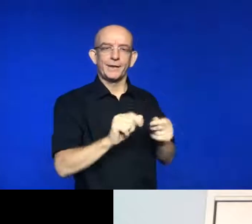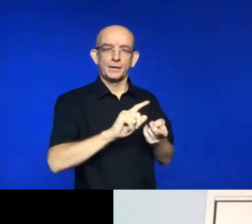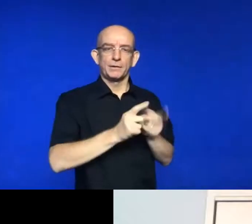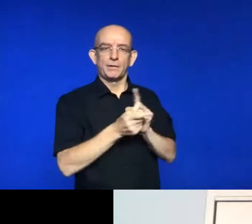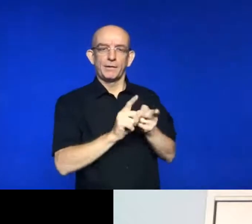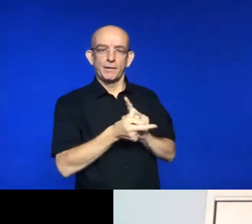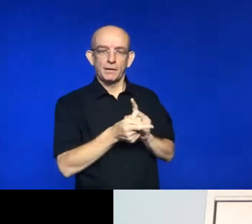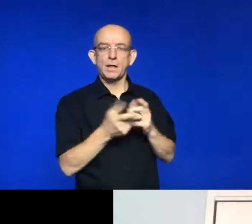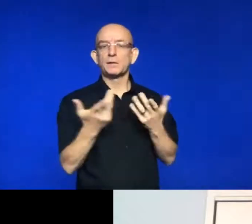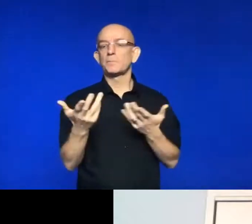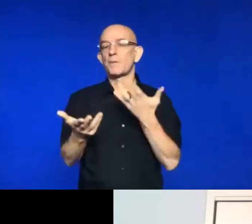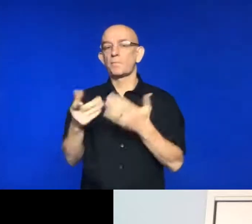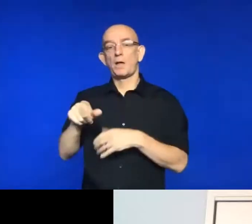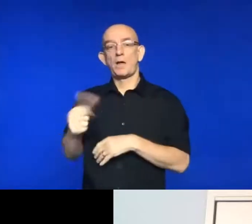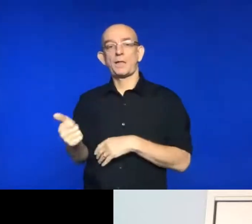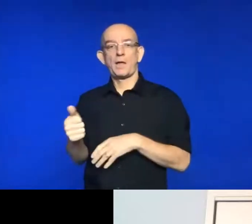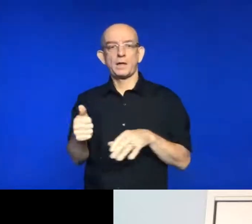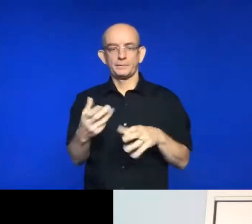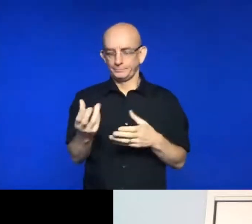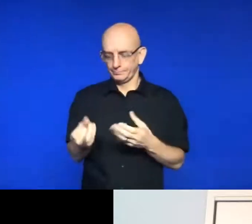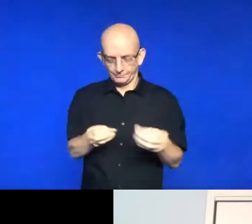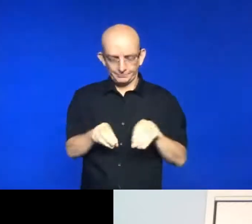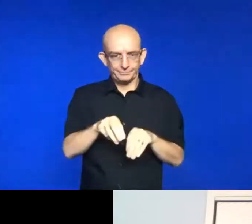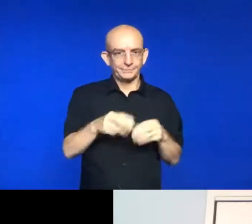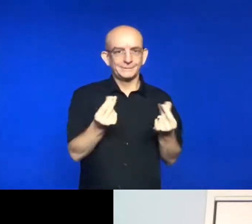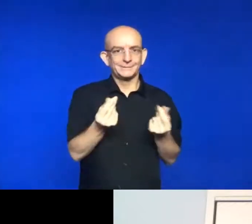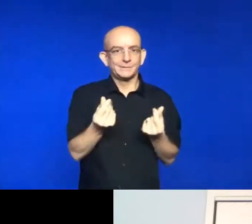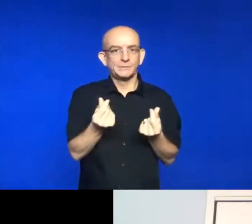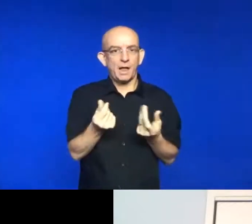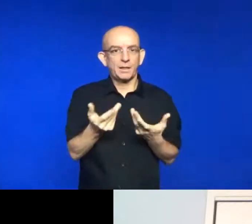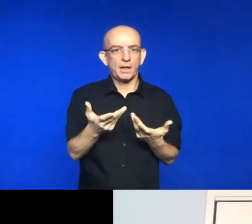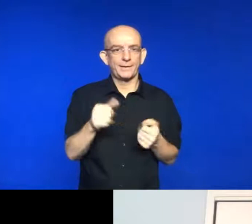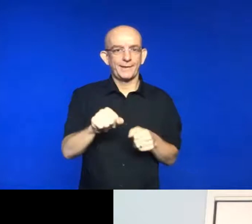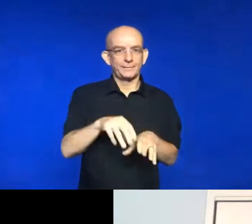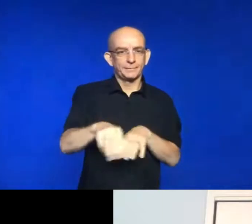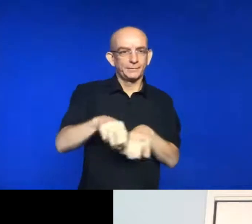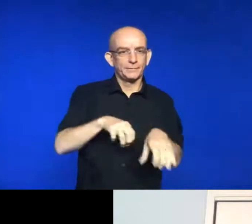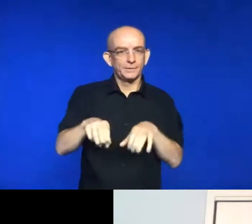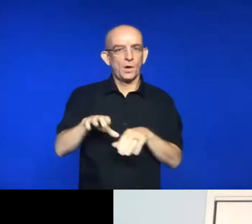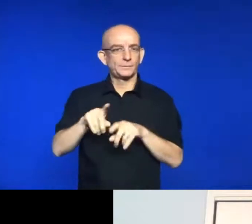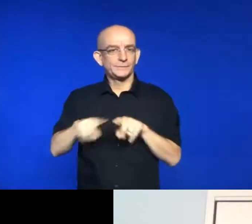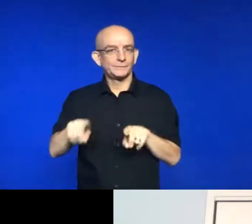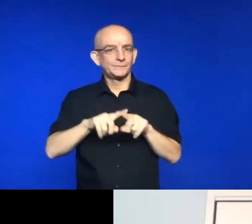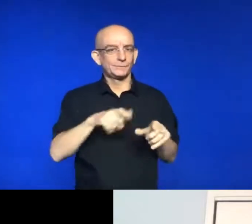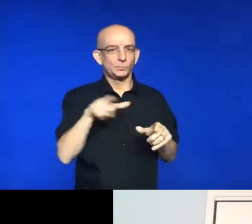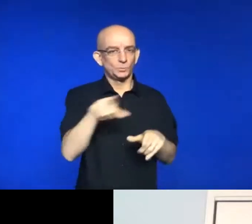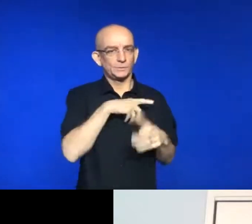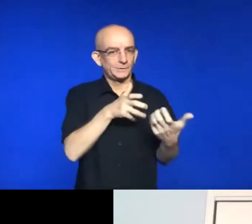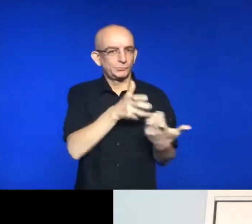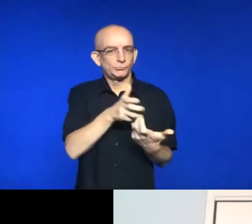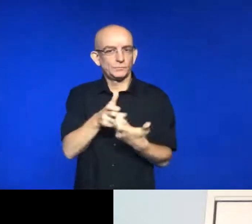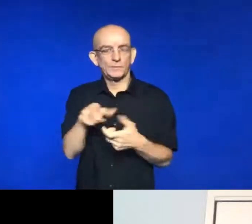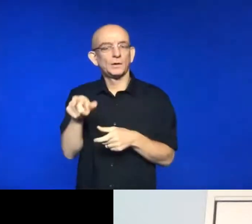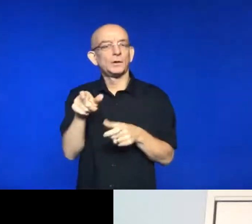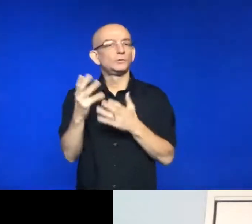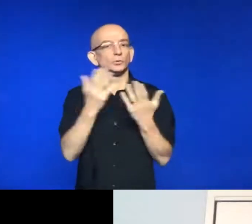how students engage with material. Similarly, it also provides an equal amount of flexibility with how students demonstrate what they